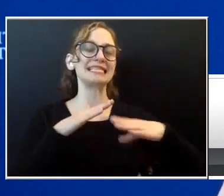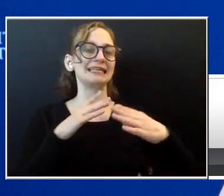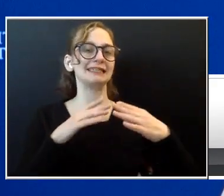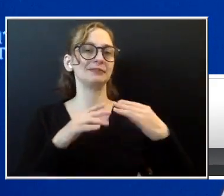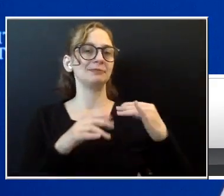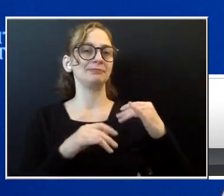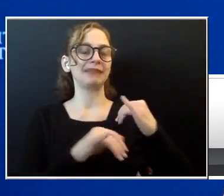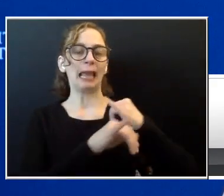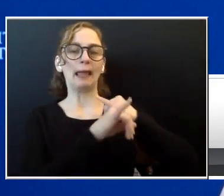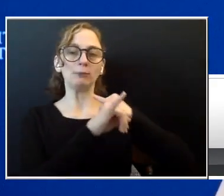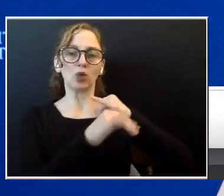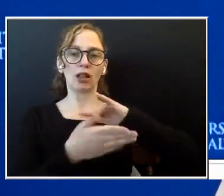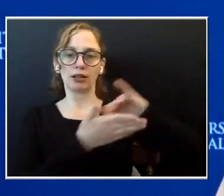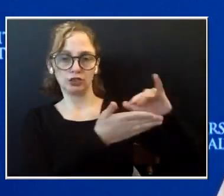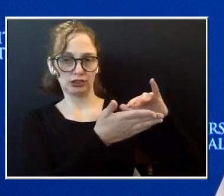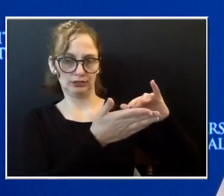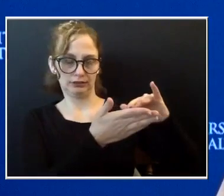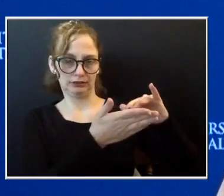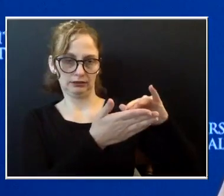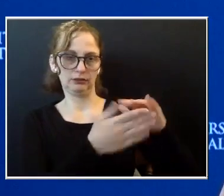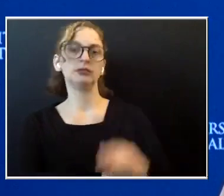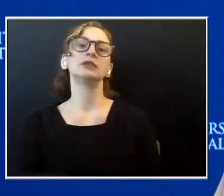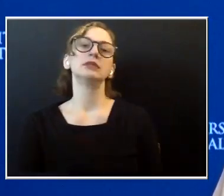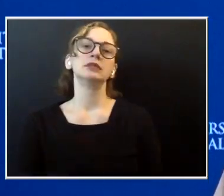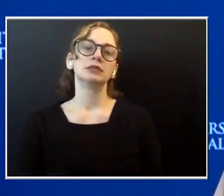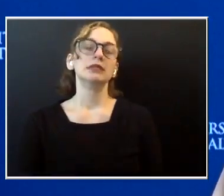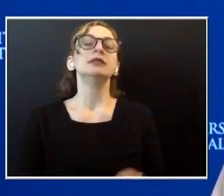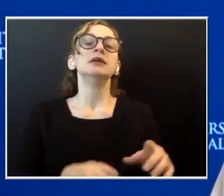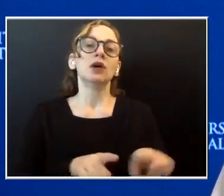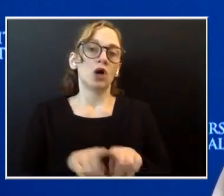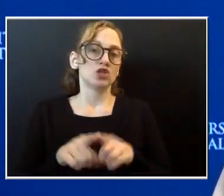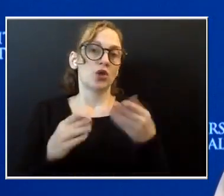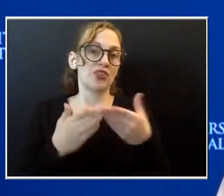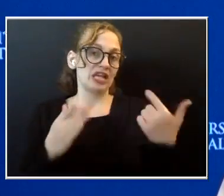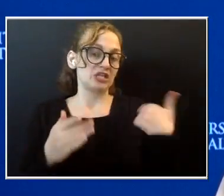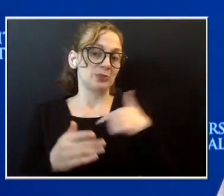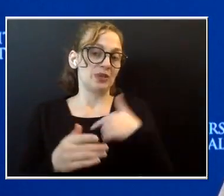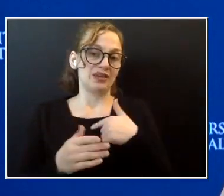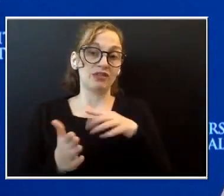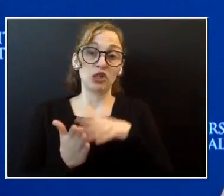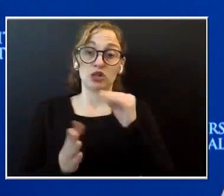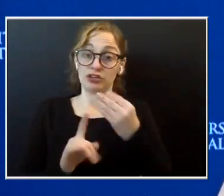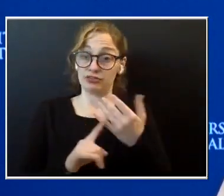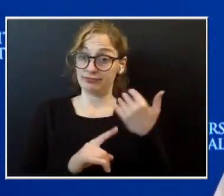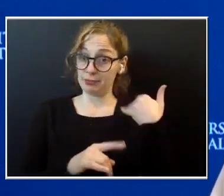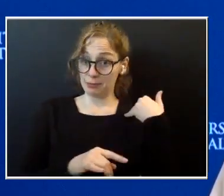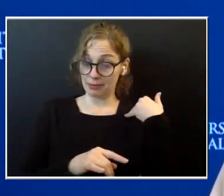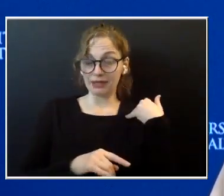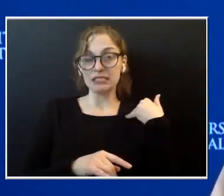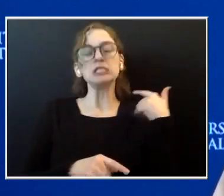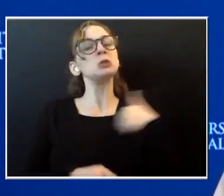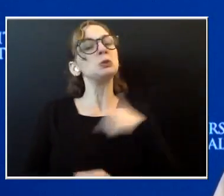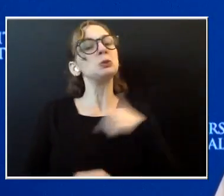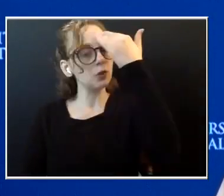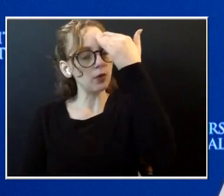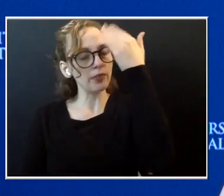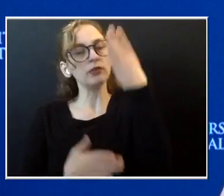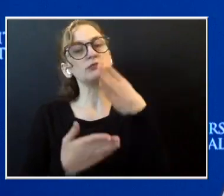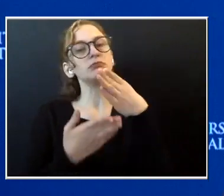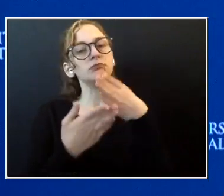from previous updated vaccinees. So what we do know is that there is a little bit of protection